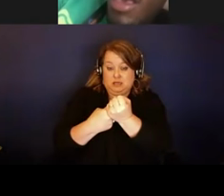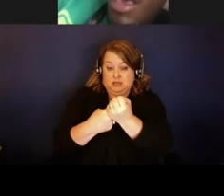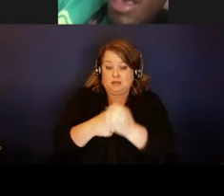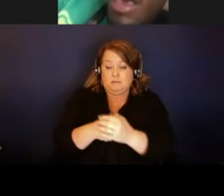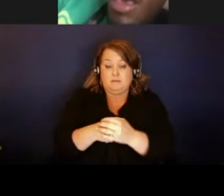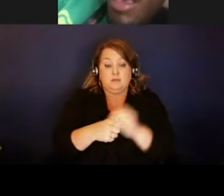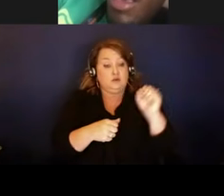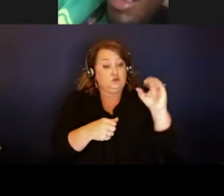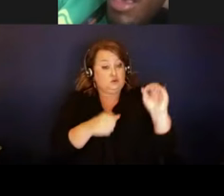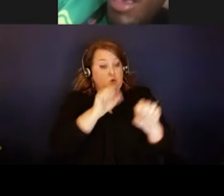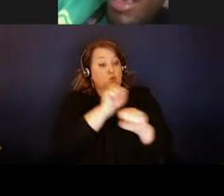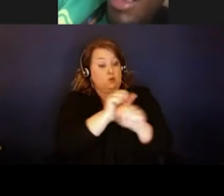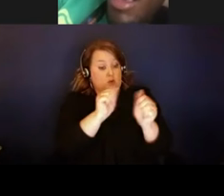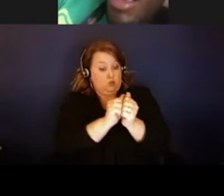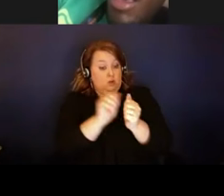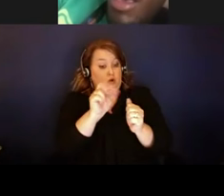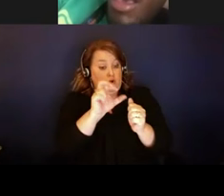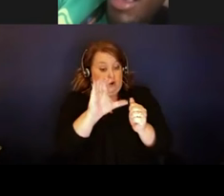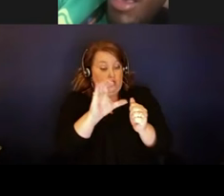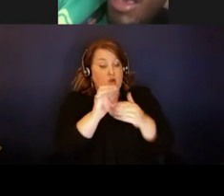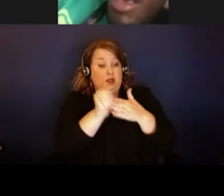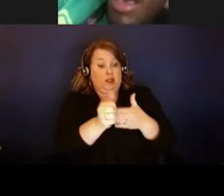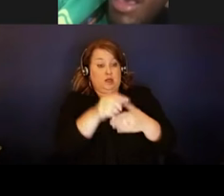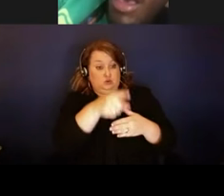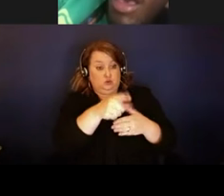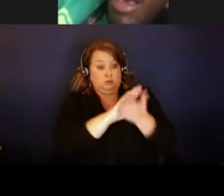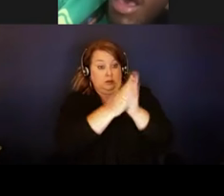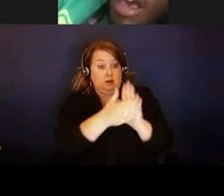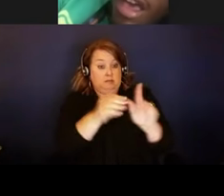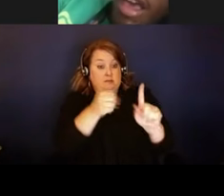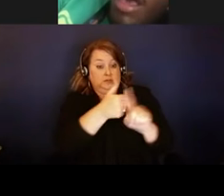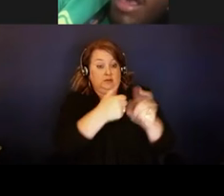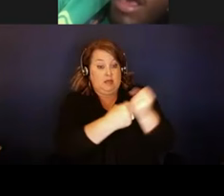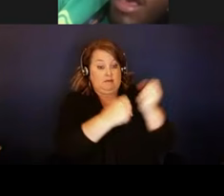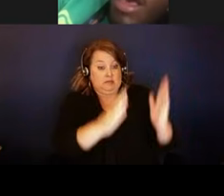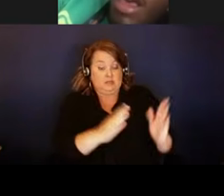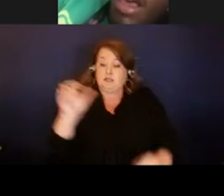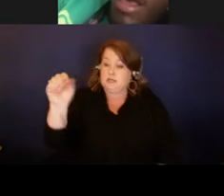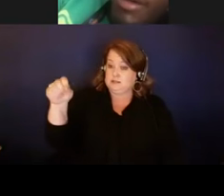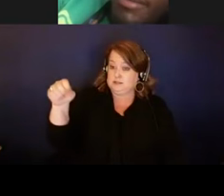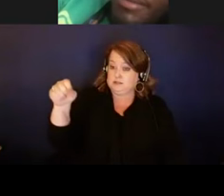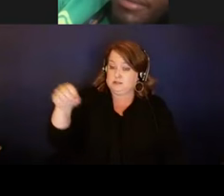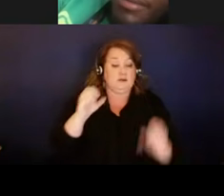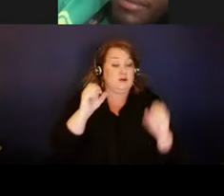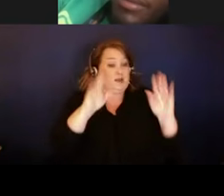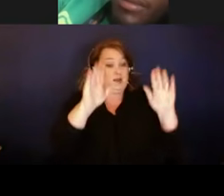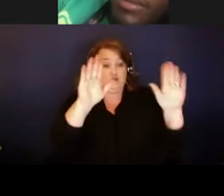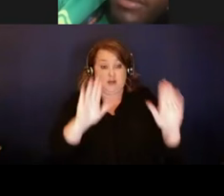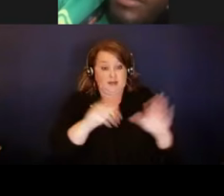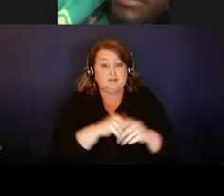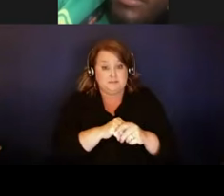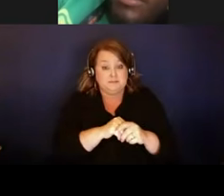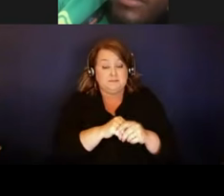So working with the art kind of led you on the path of becoming a self-advocate? Yes. Great. Awesome.